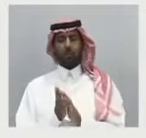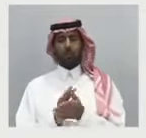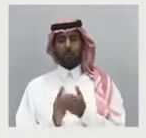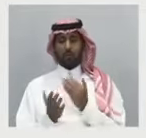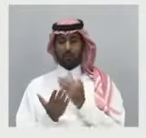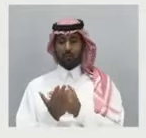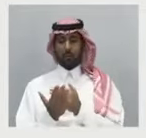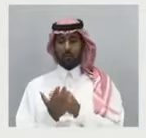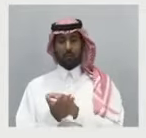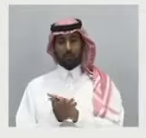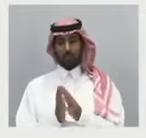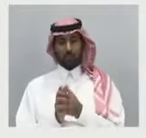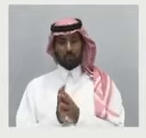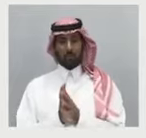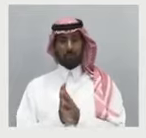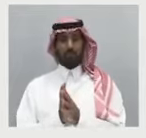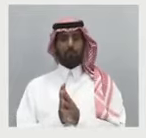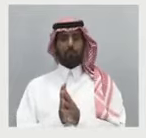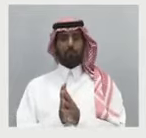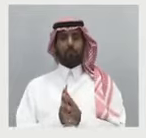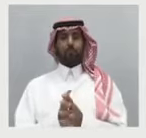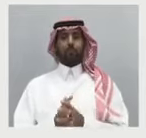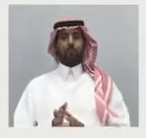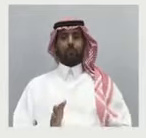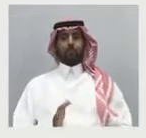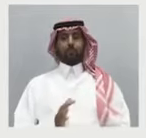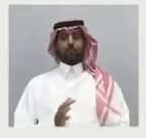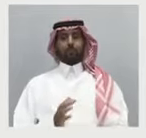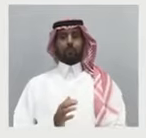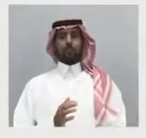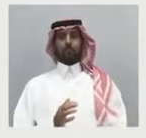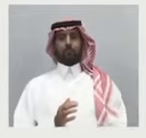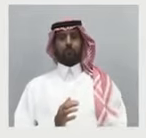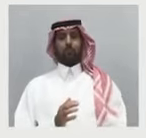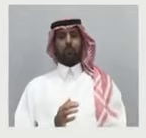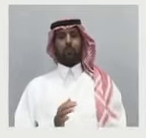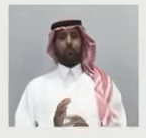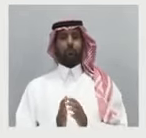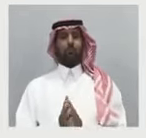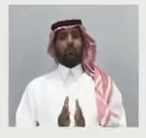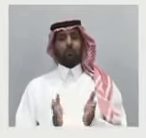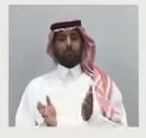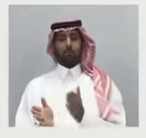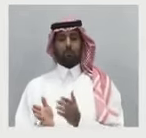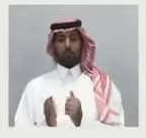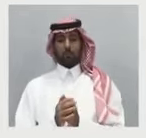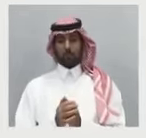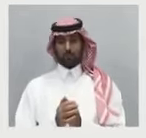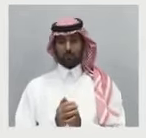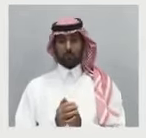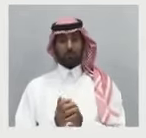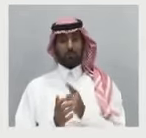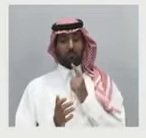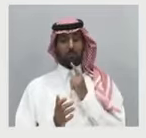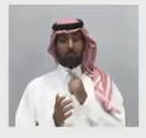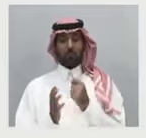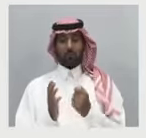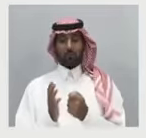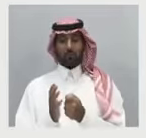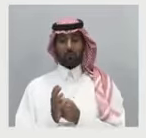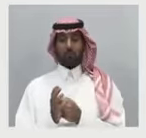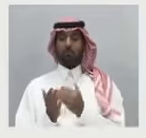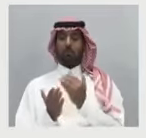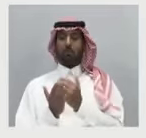whatever graduate you are, you can apply for this job. Next, does it require any